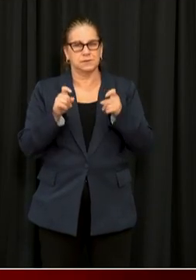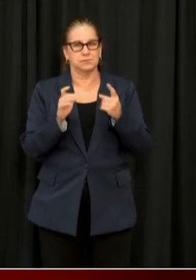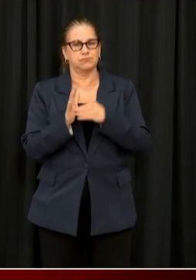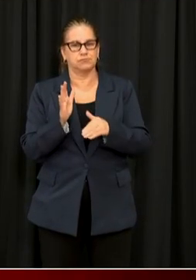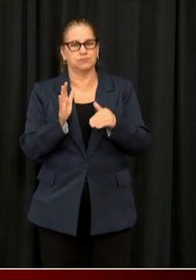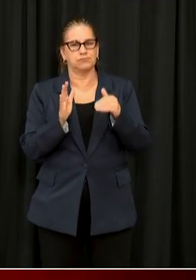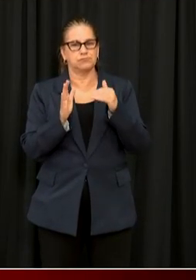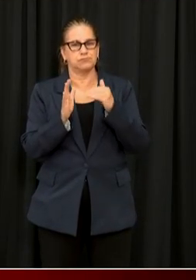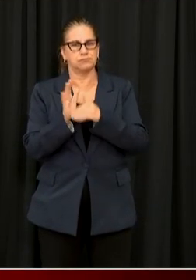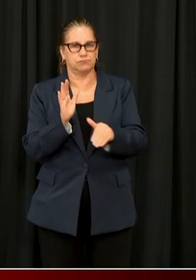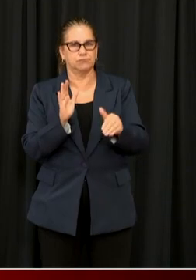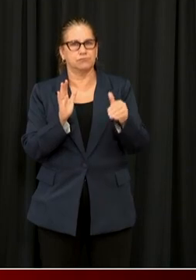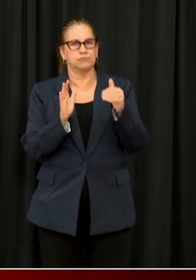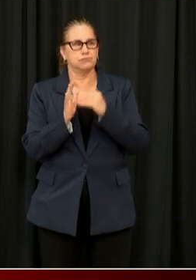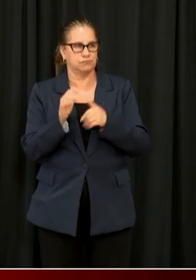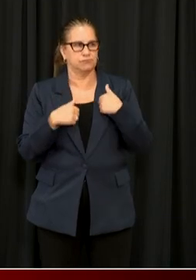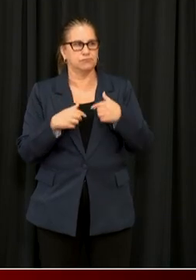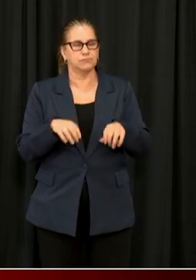Yes.